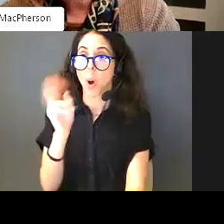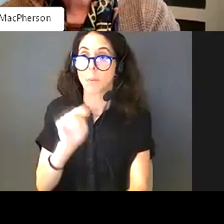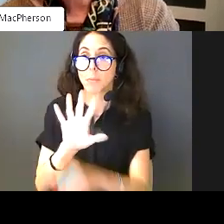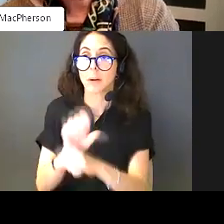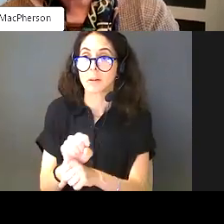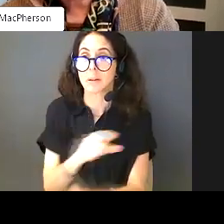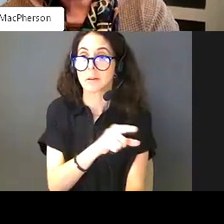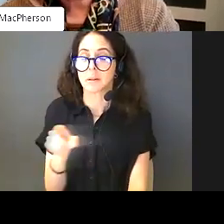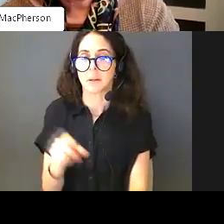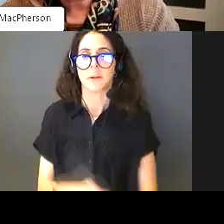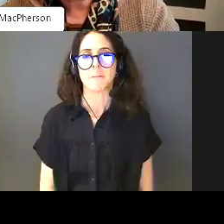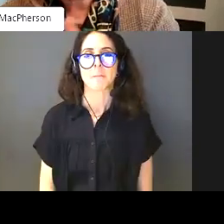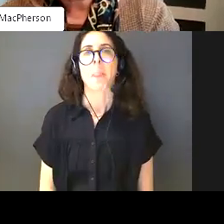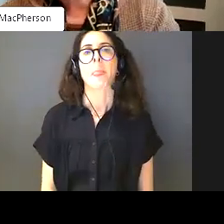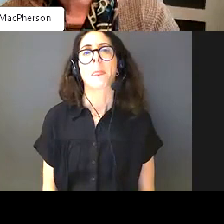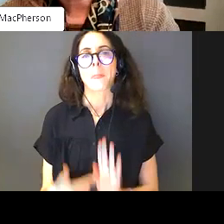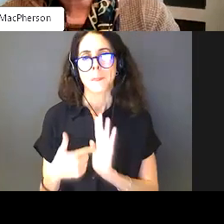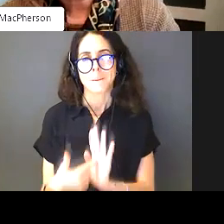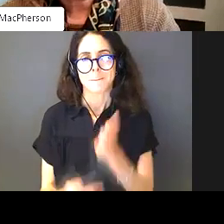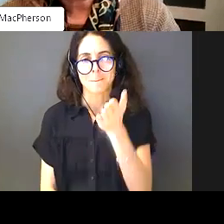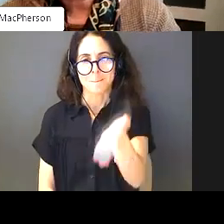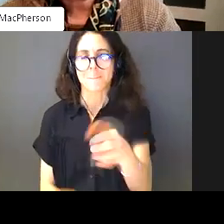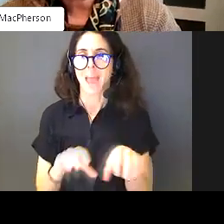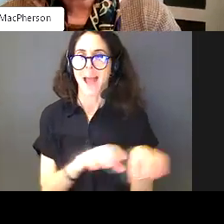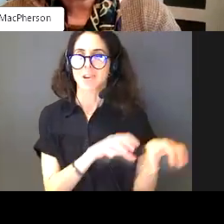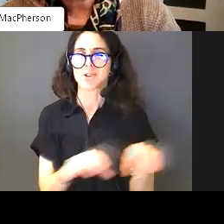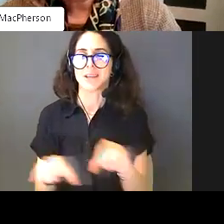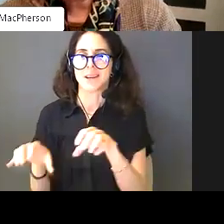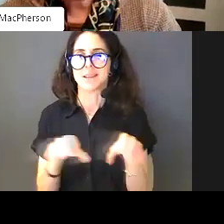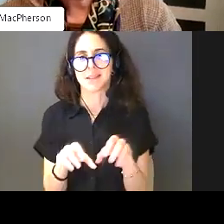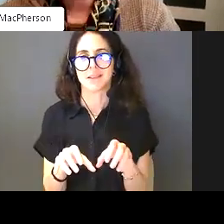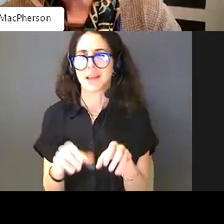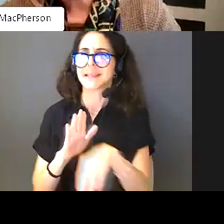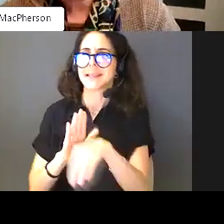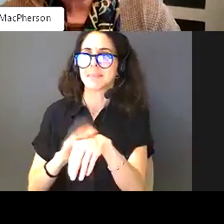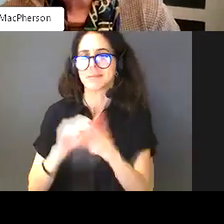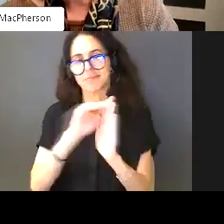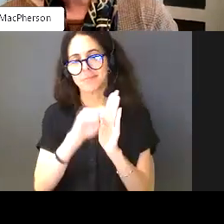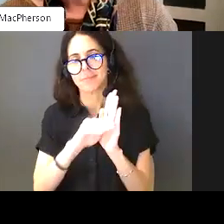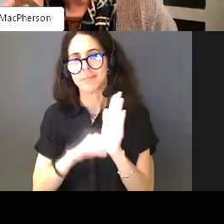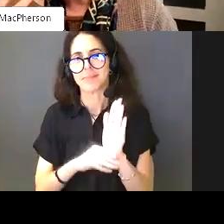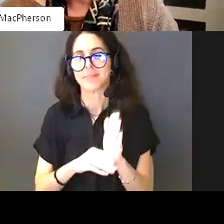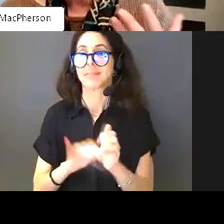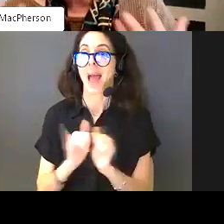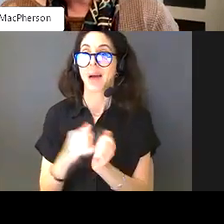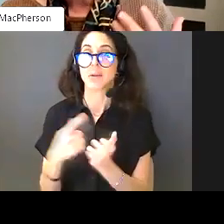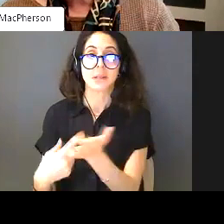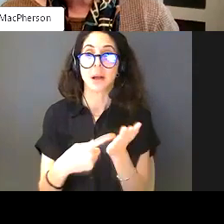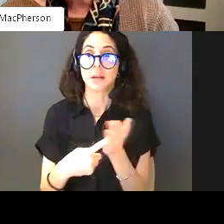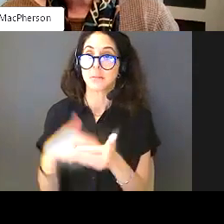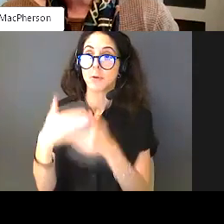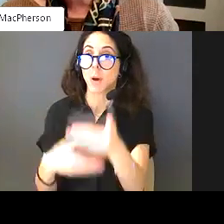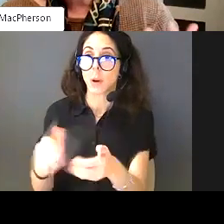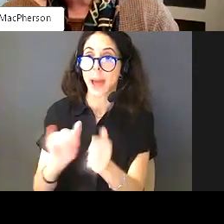around, and the actions, the discussions that you'll need to have about how you want to move forward. There's